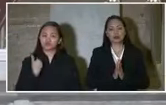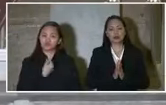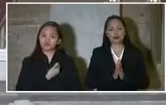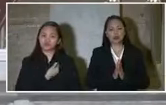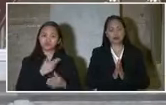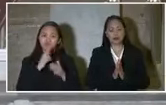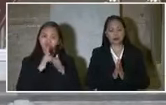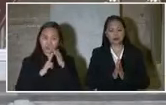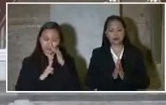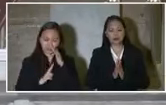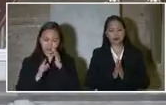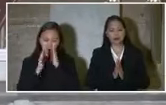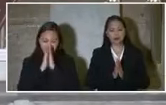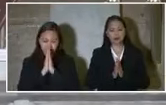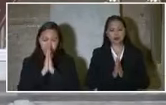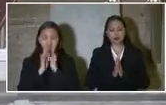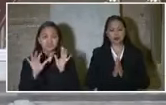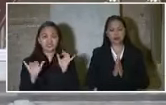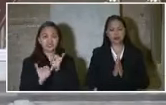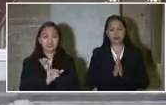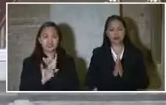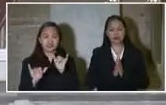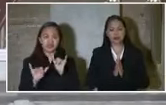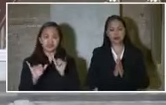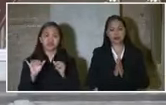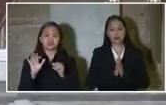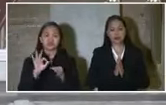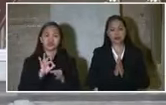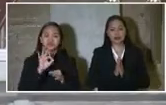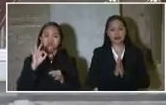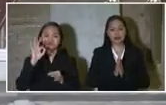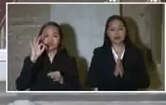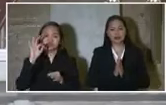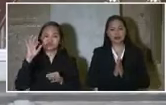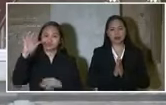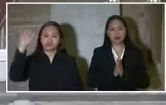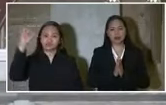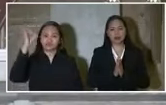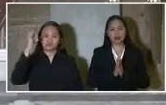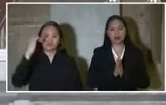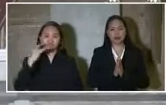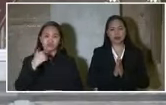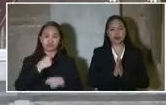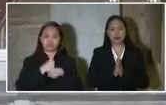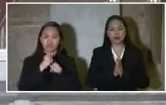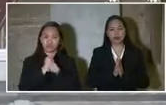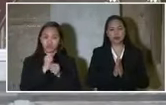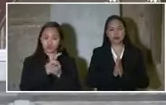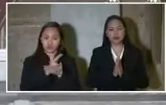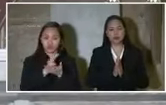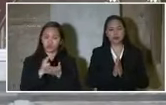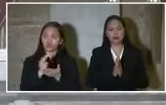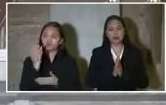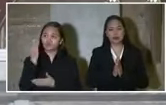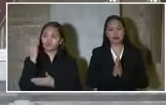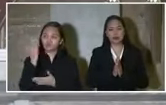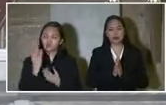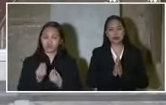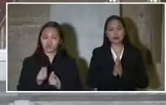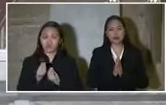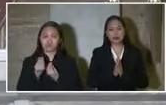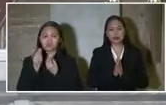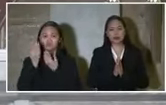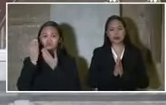you, by the same Spirit, graciously make holy these gifts we